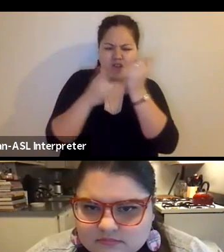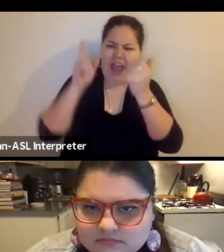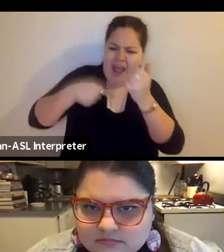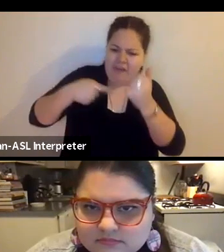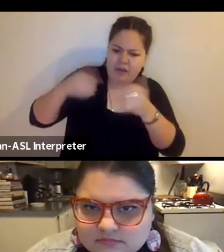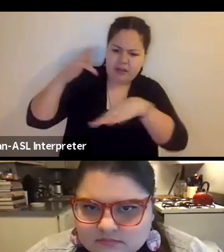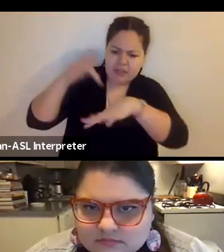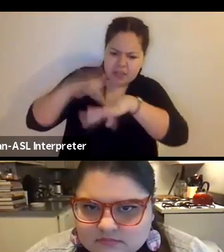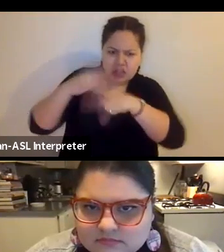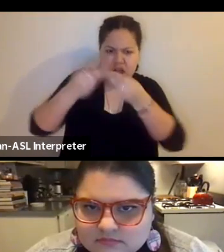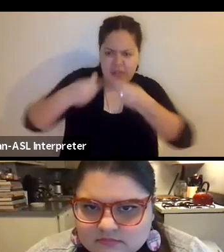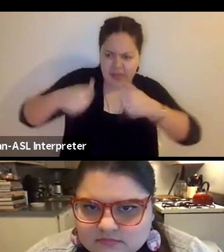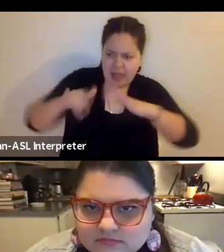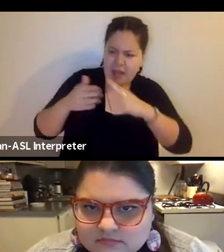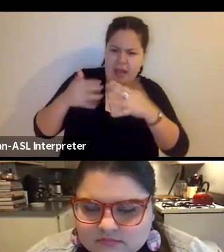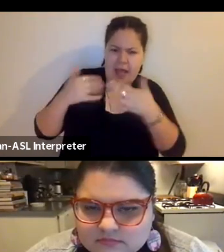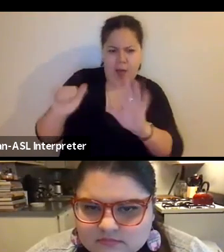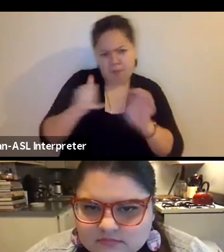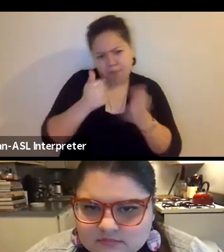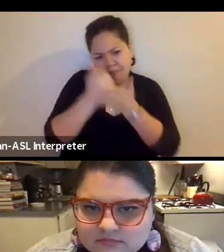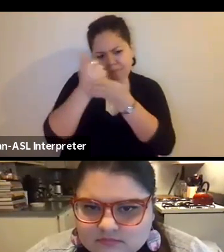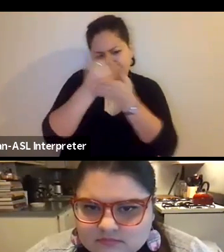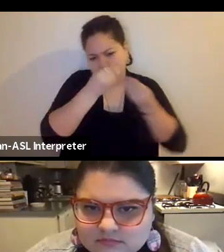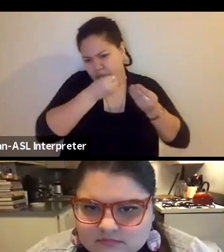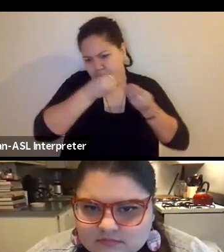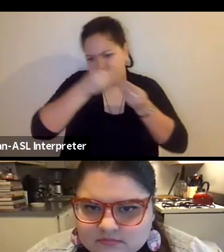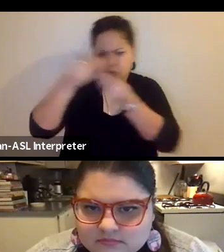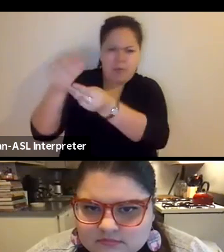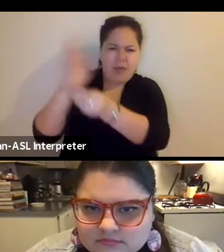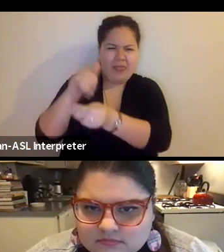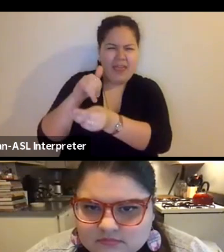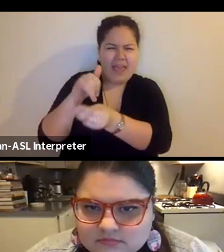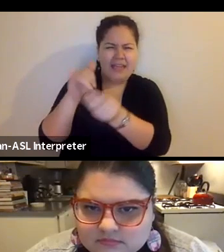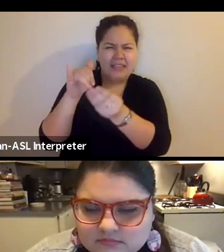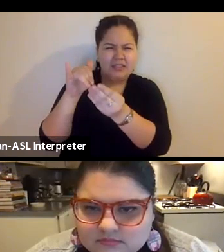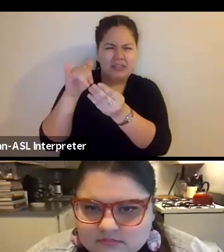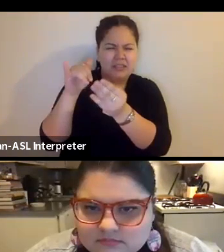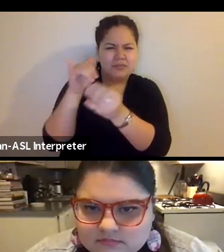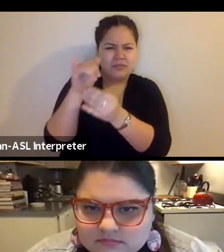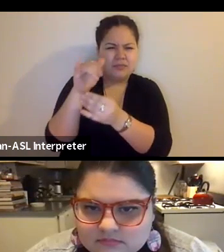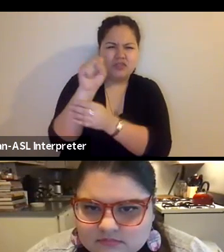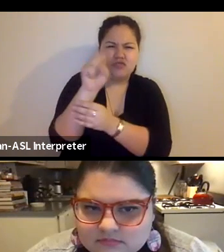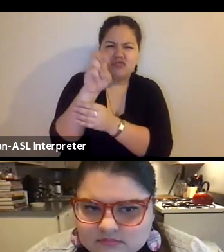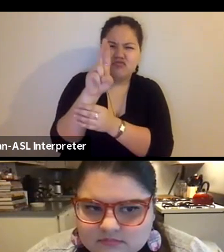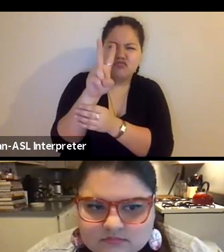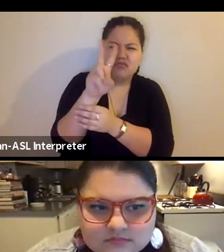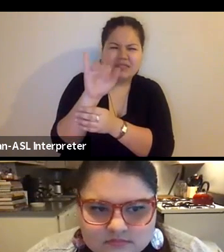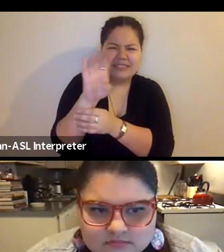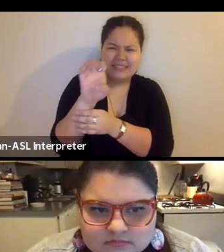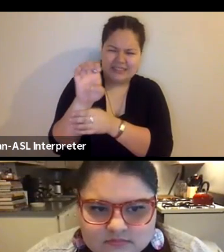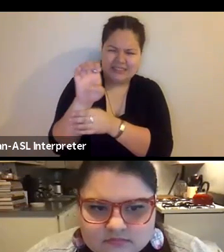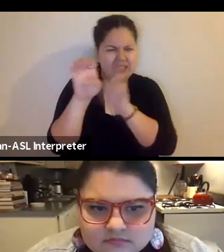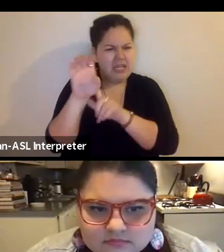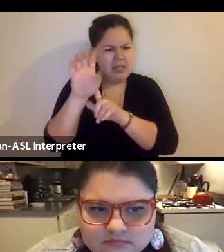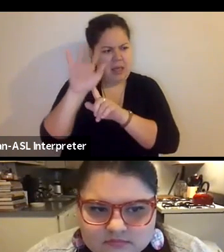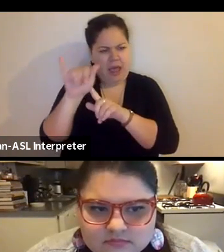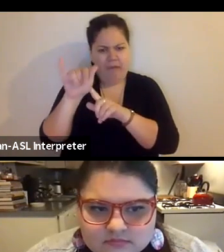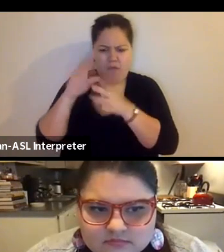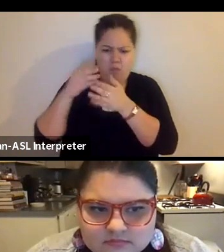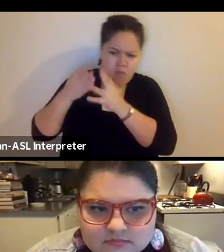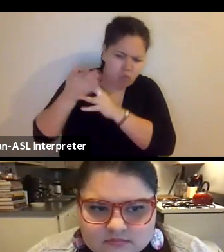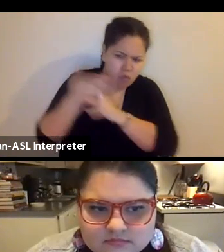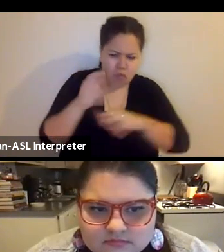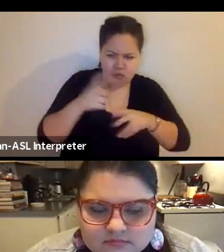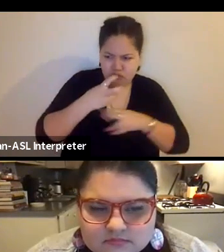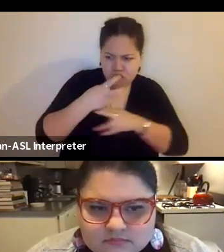landscape and then back to the places that we are inhabiting. So it's not, you know, just some thoughts that